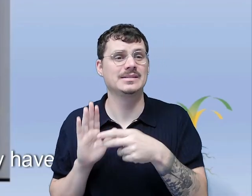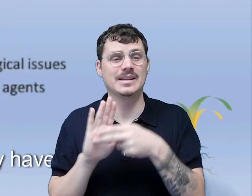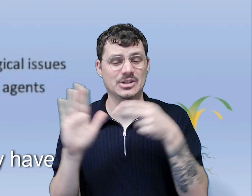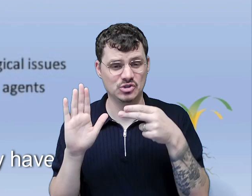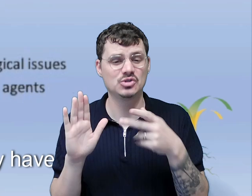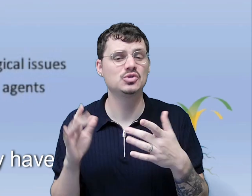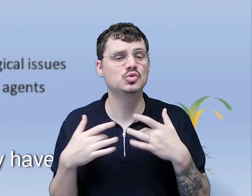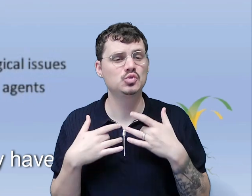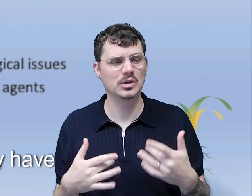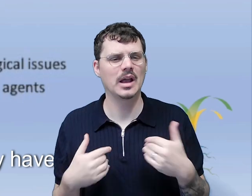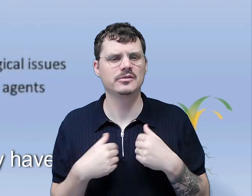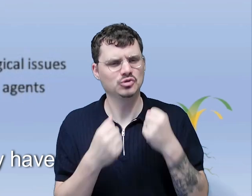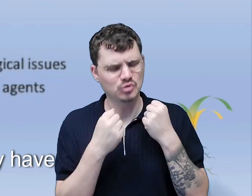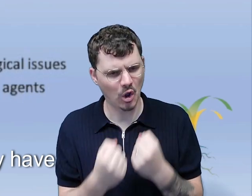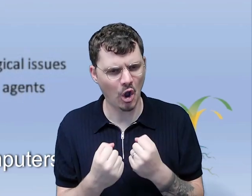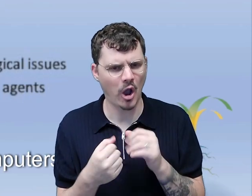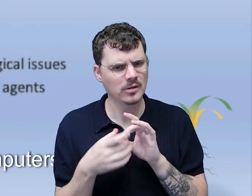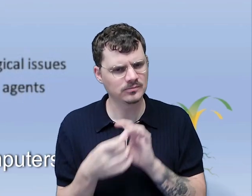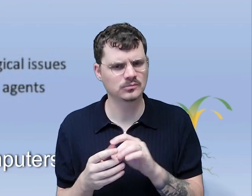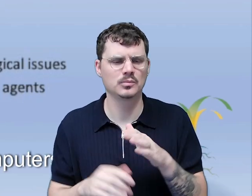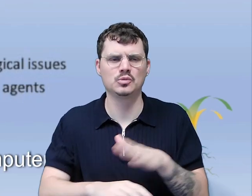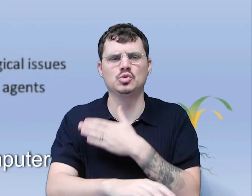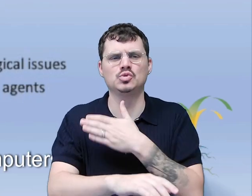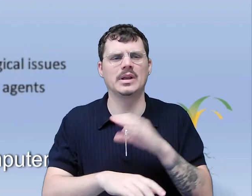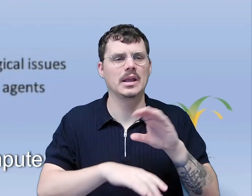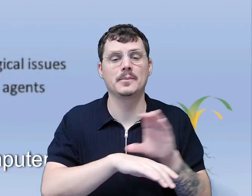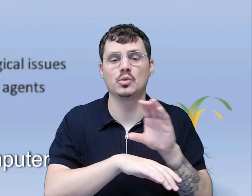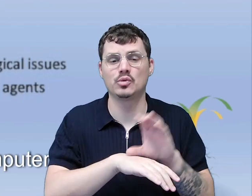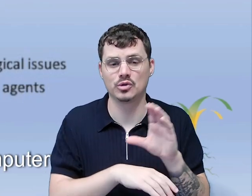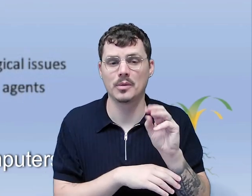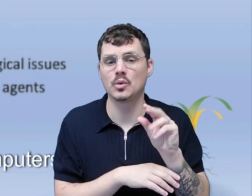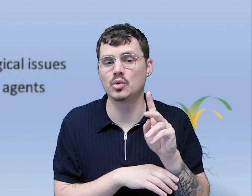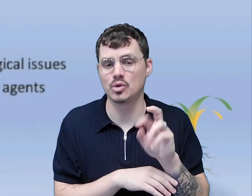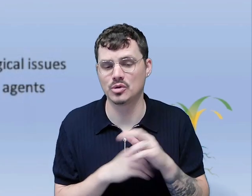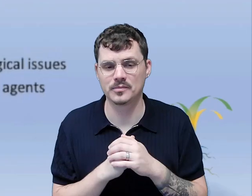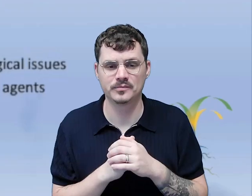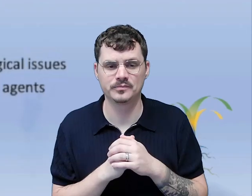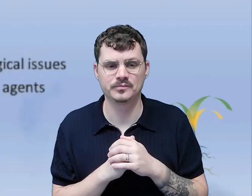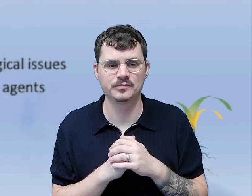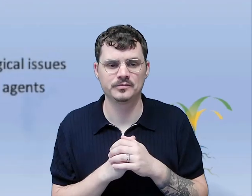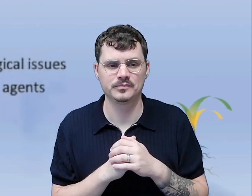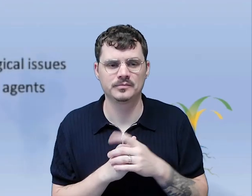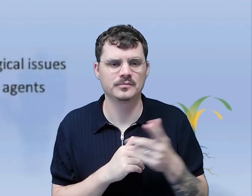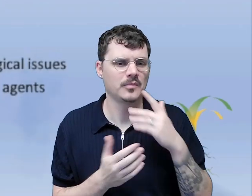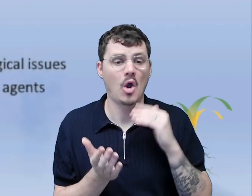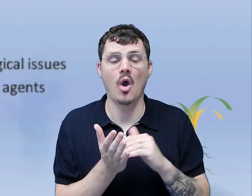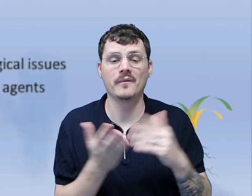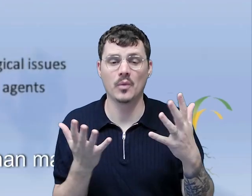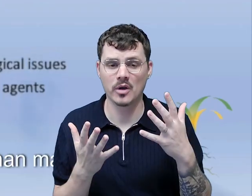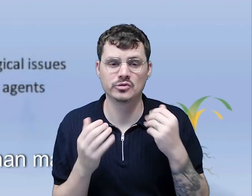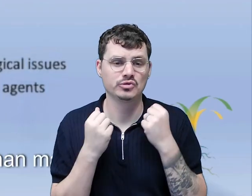People with this condition typically have strong aptitudes for music and computers. They